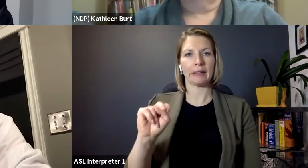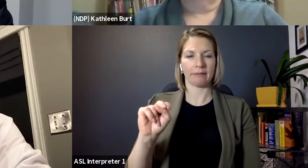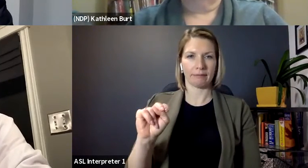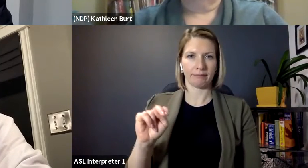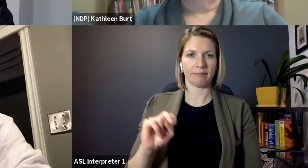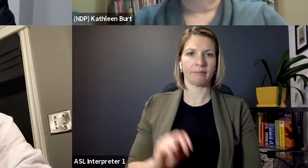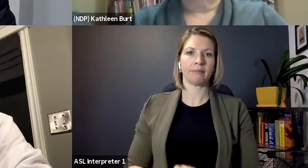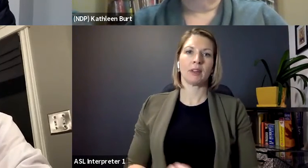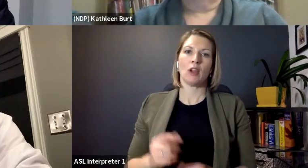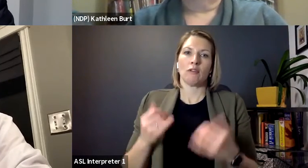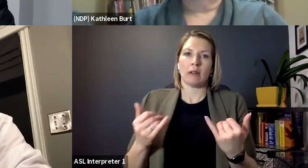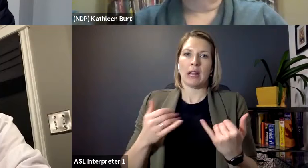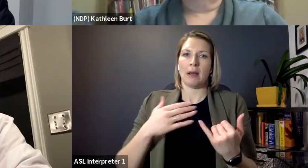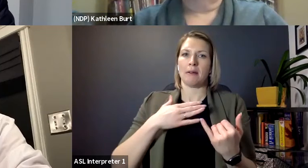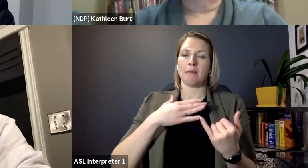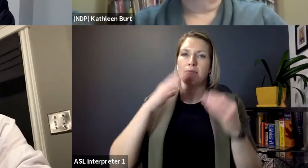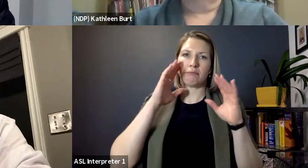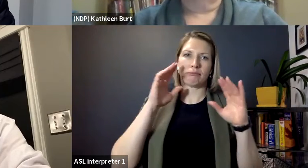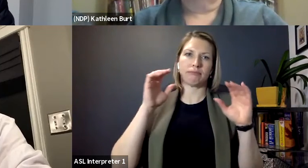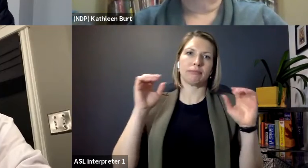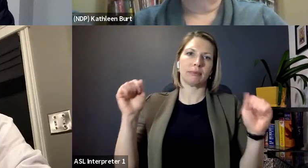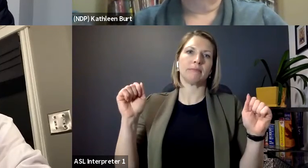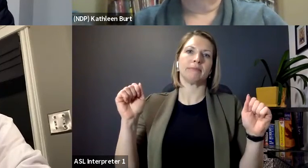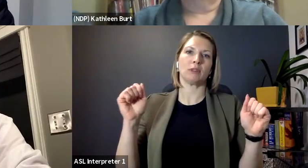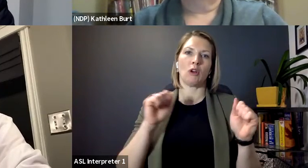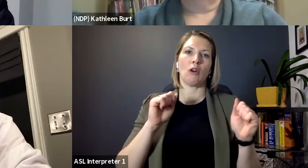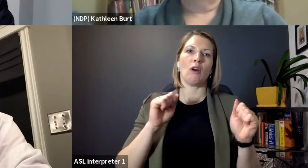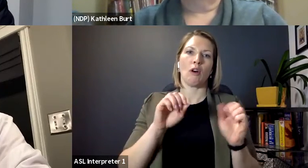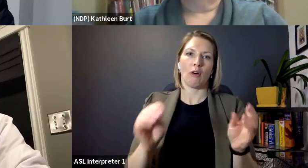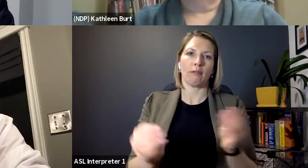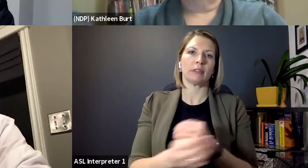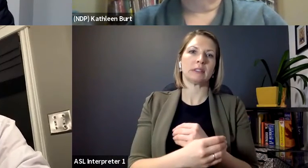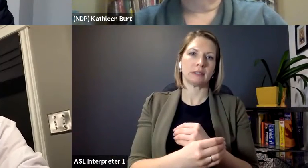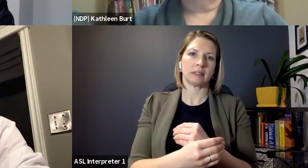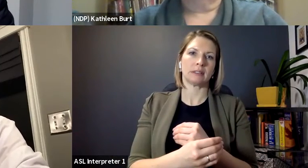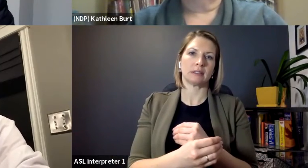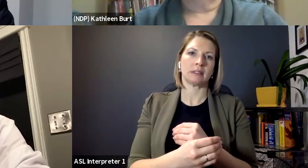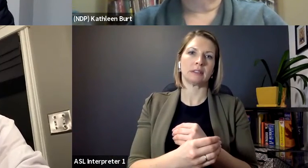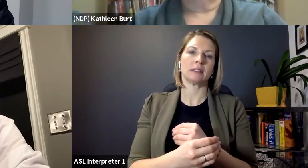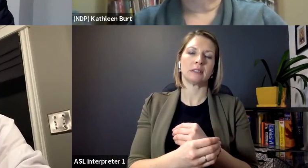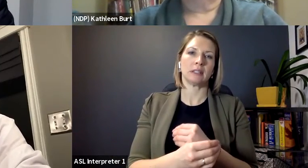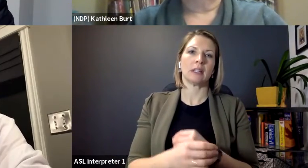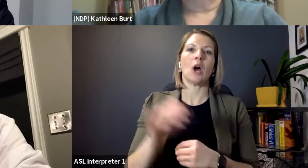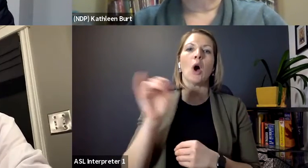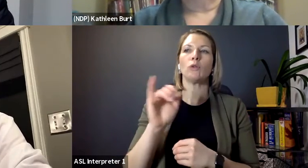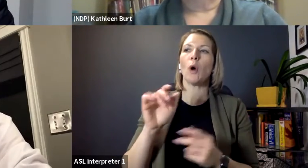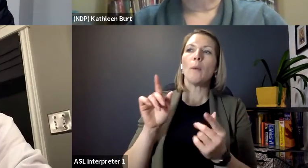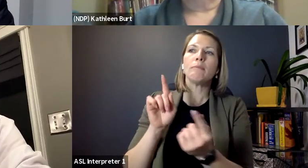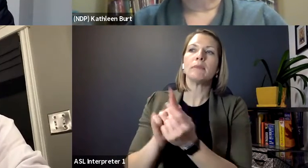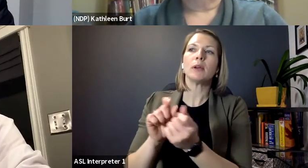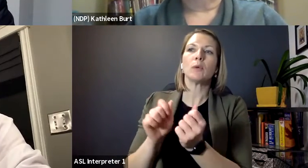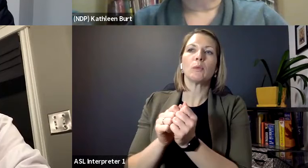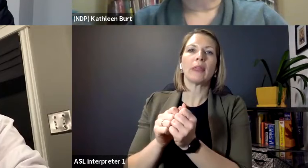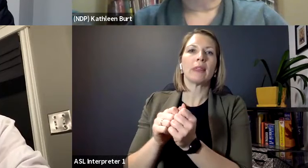Minister's office, I've been at the table with the Federal Newfoundland Caucus and met with operators and hospitality in Newfoundland and Labrador.